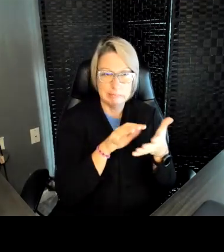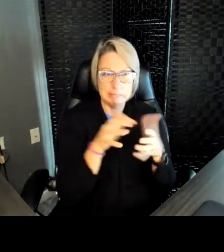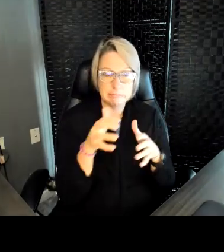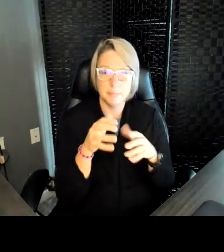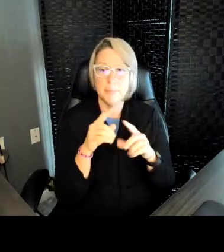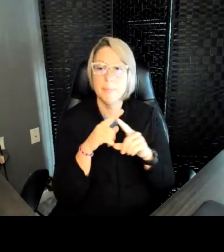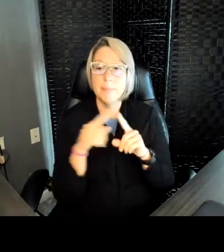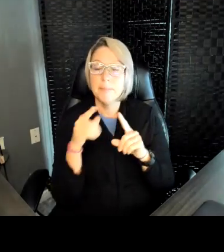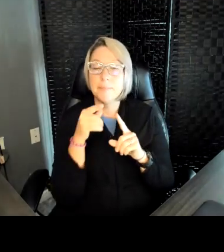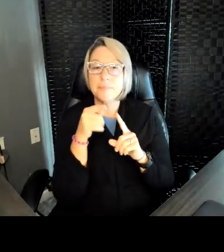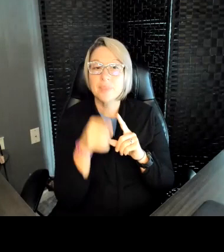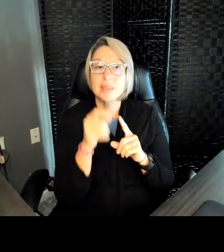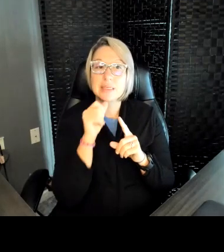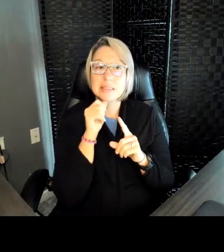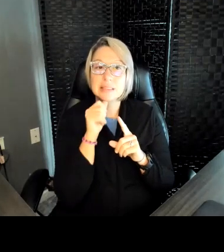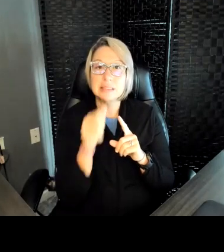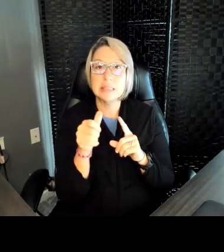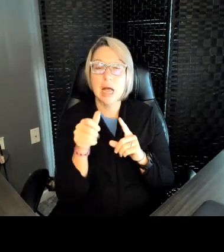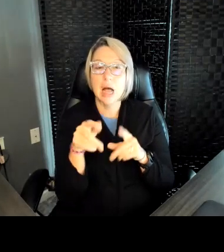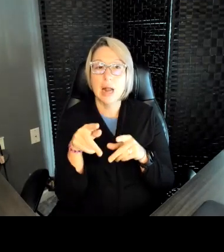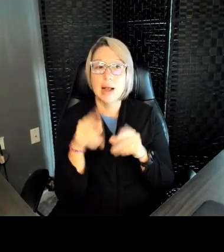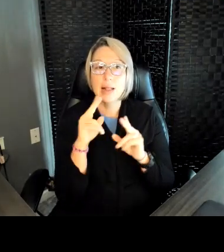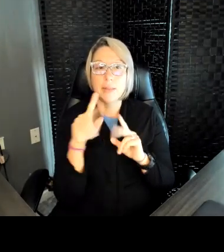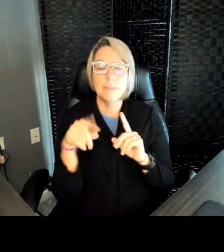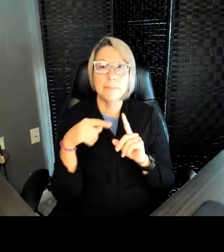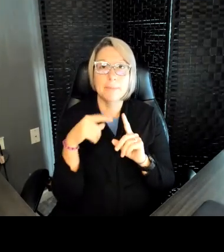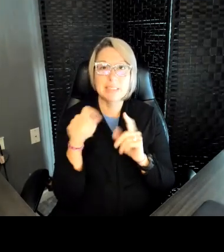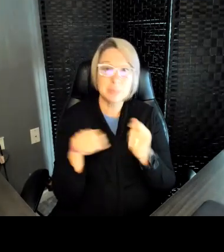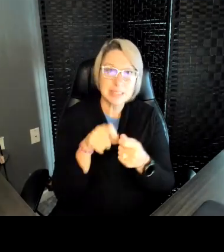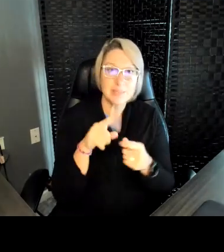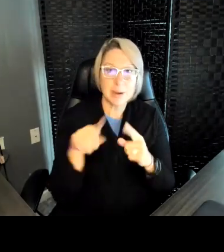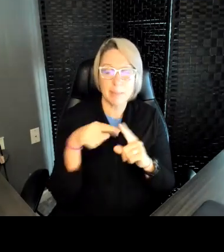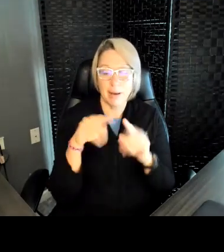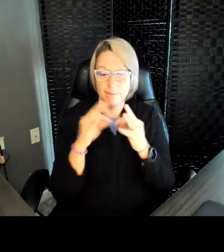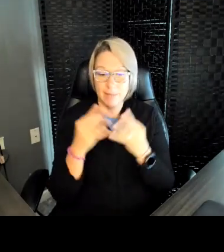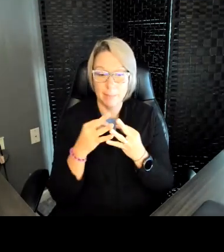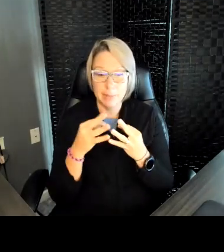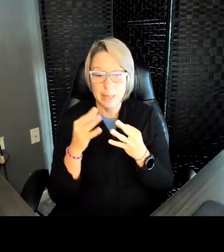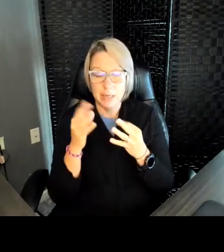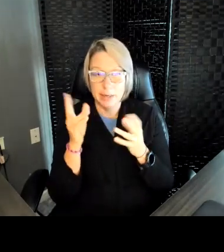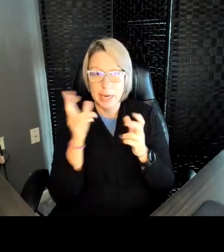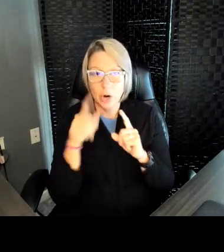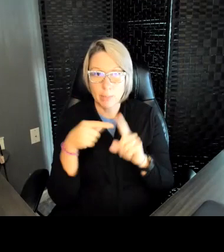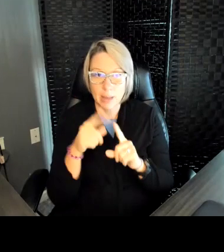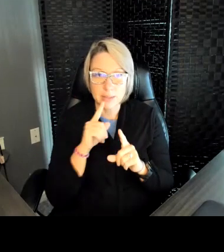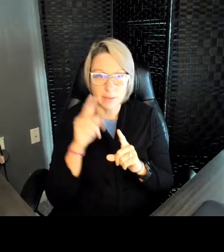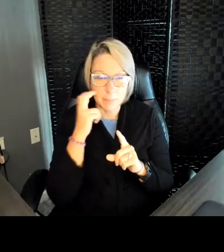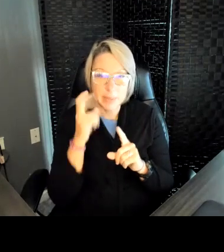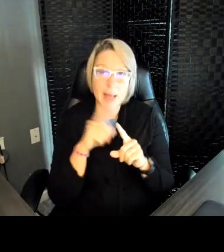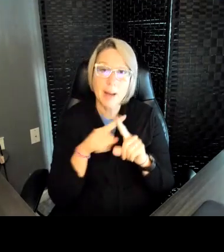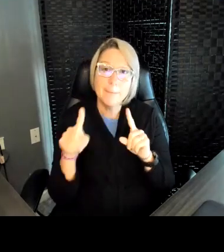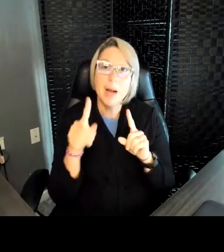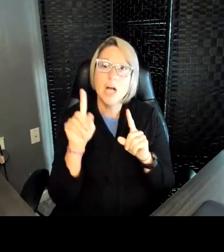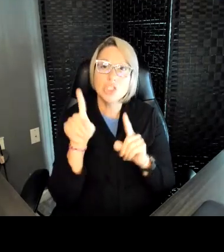that's specific for a family hearing about deafblindness, but just how it may go that when our families go into